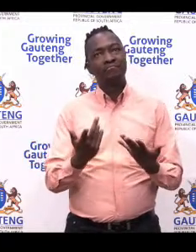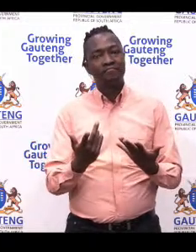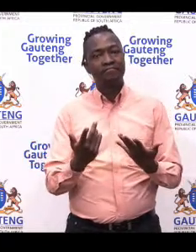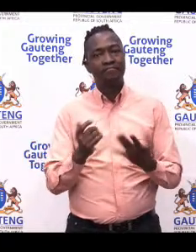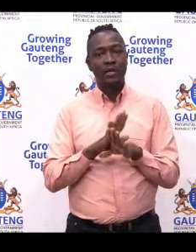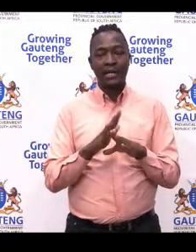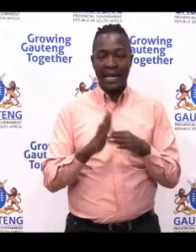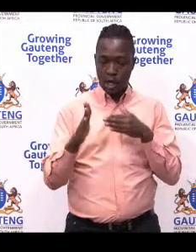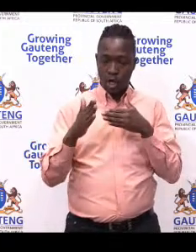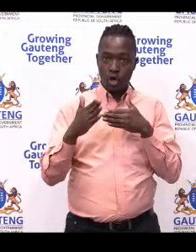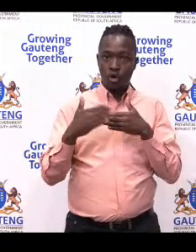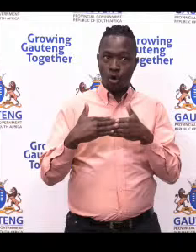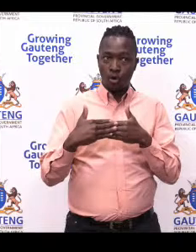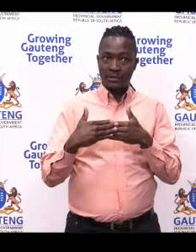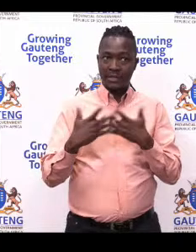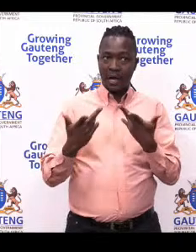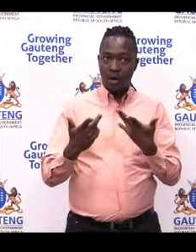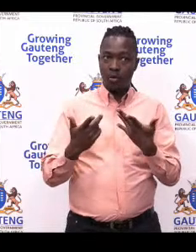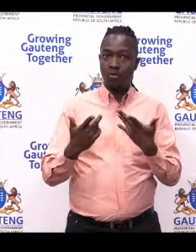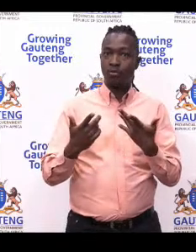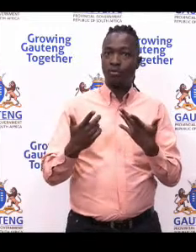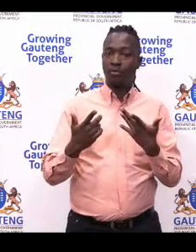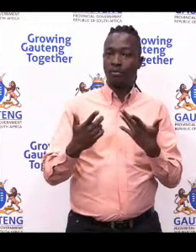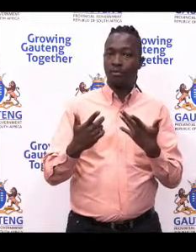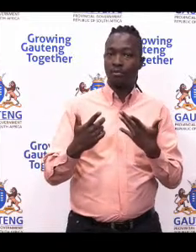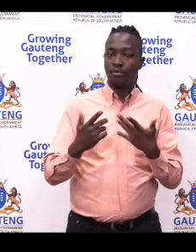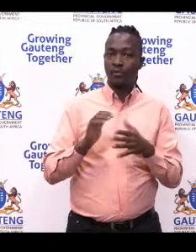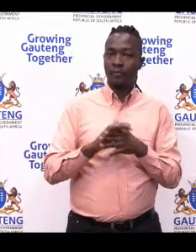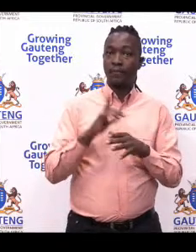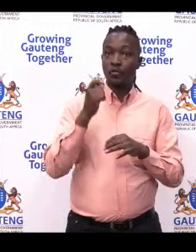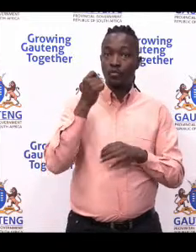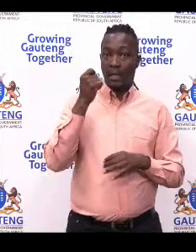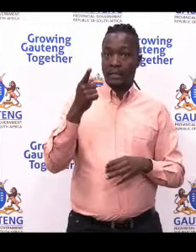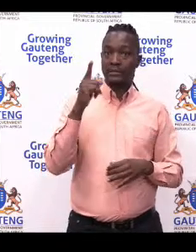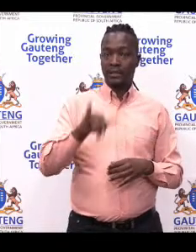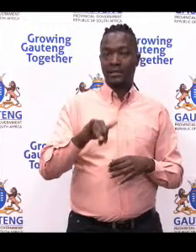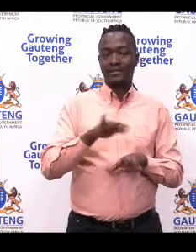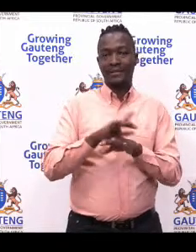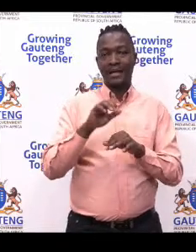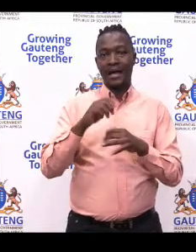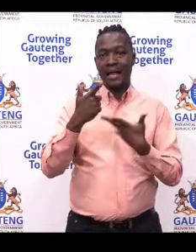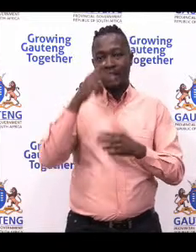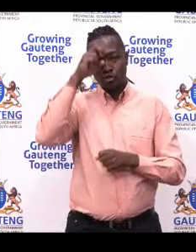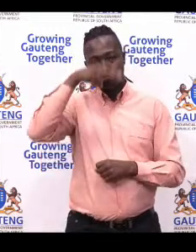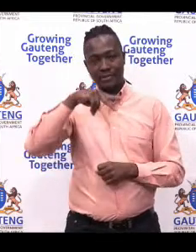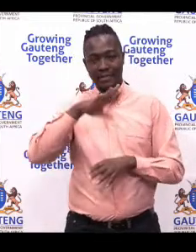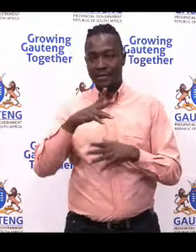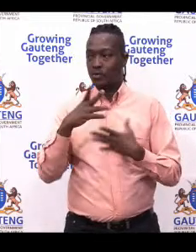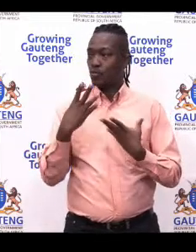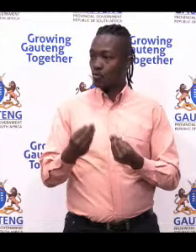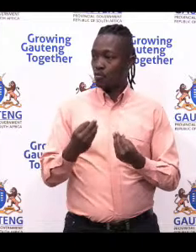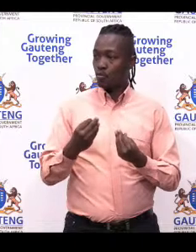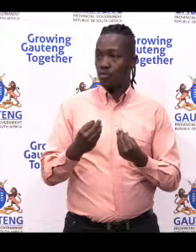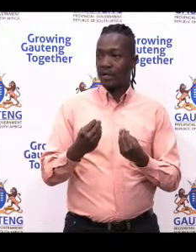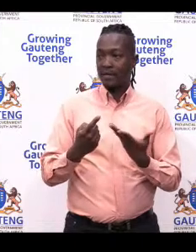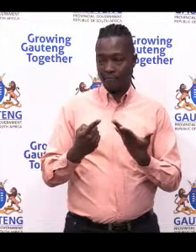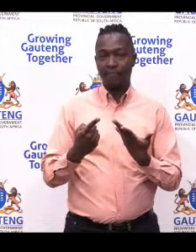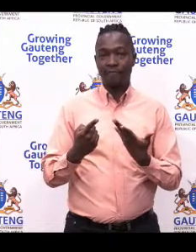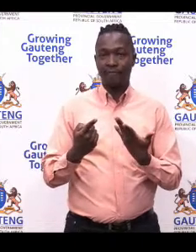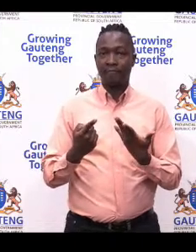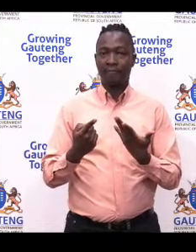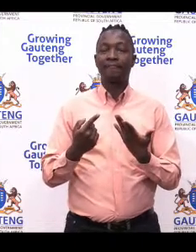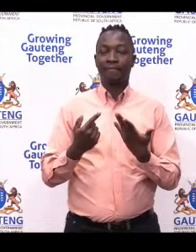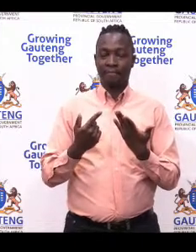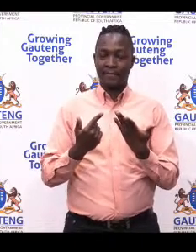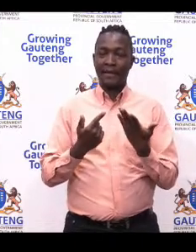call lockdown learning. You'd understand that there are learners that would have presented with comorbidities or